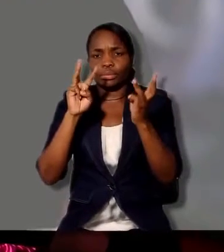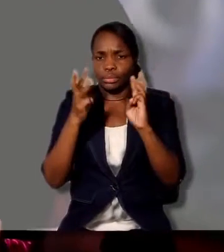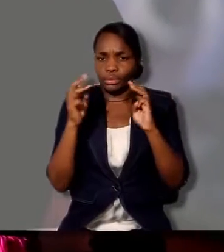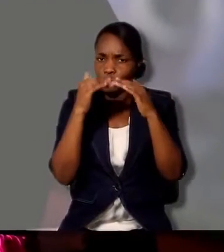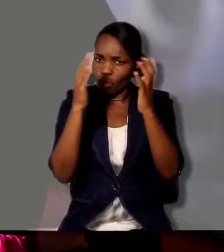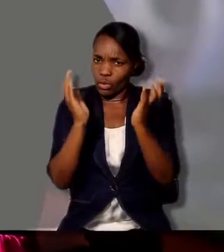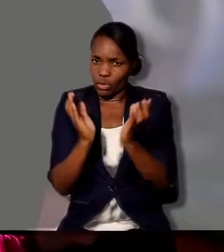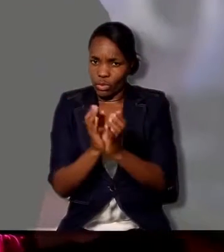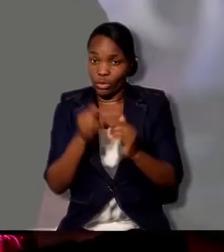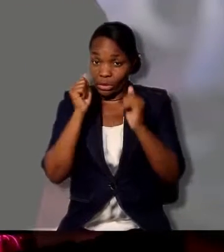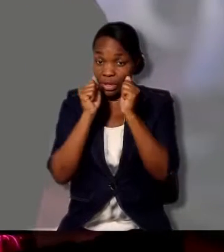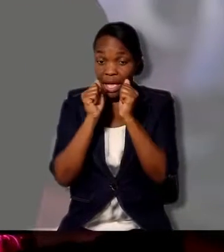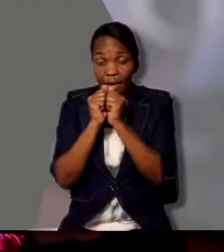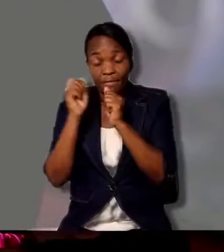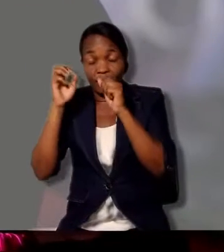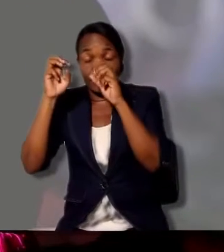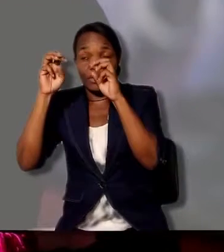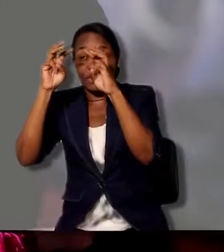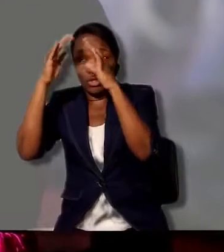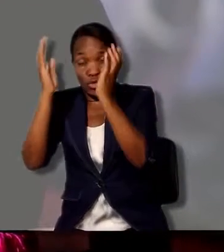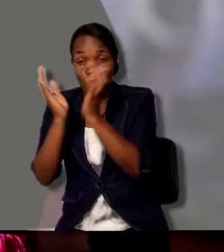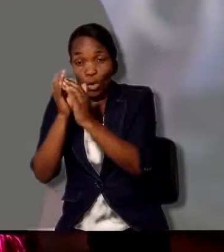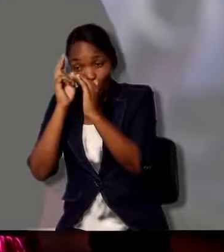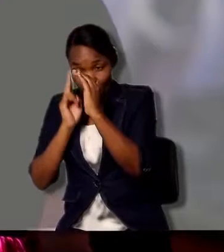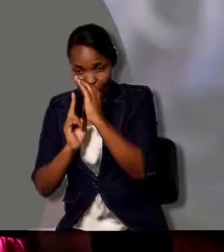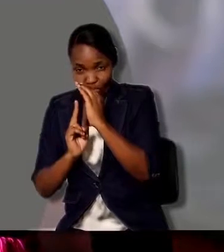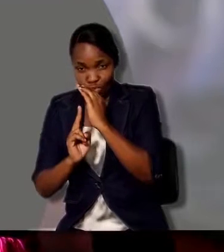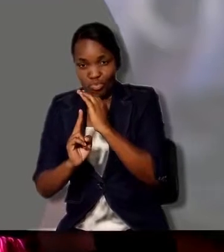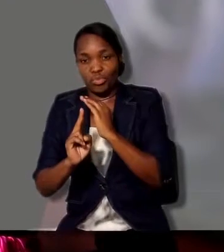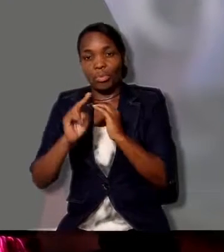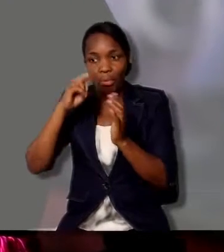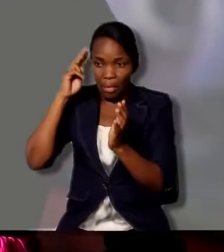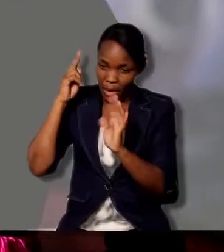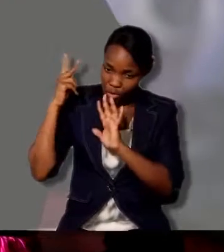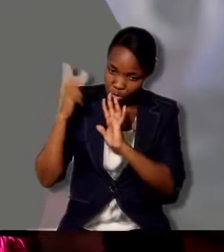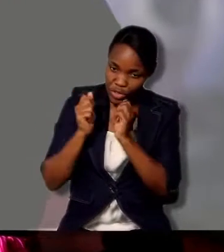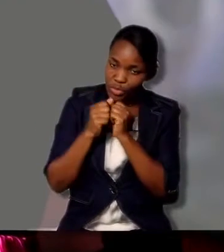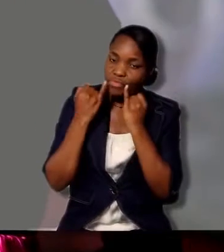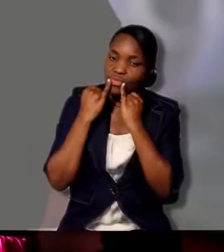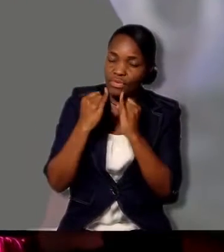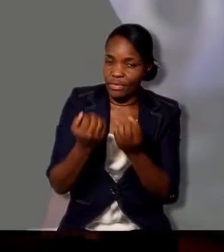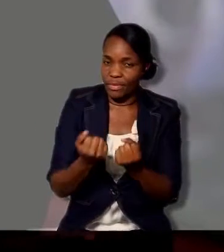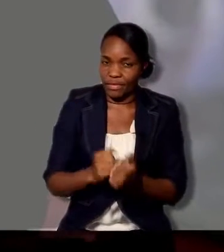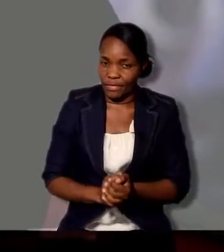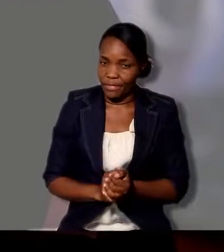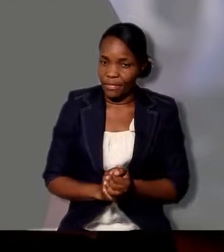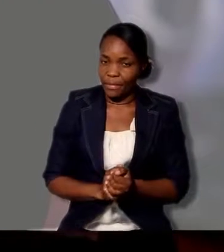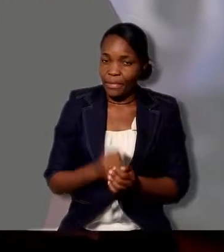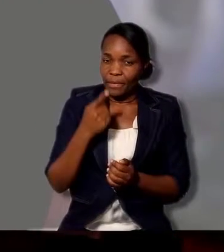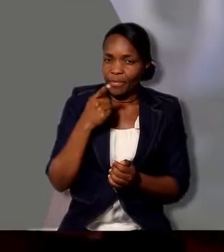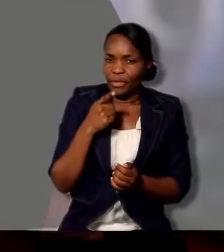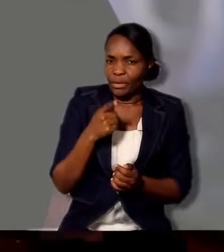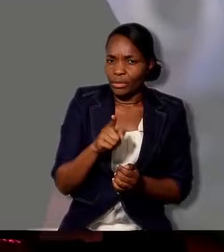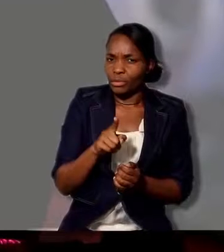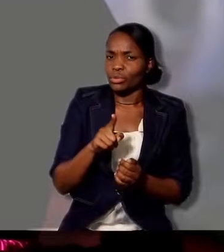and the World Tourism Organization serves as a forum for tourism policies and information. But I suspect that your head